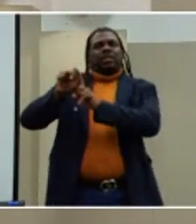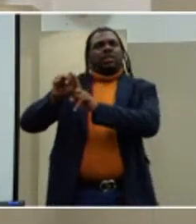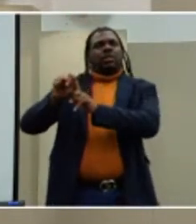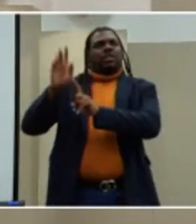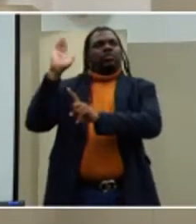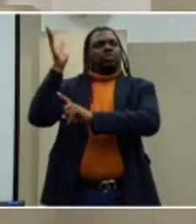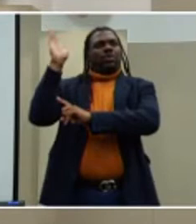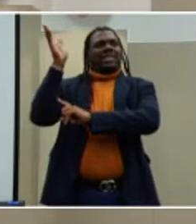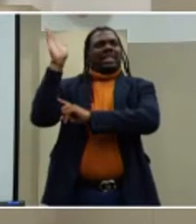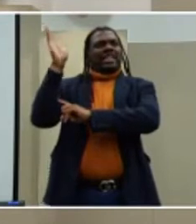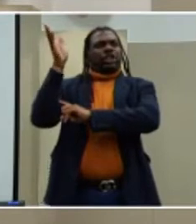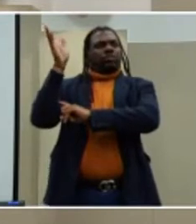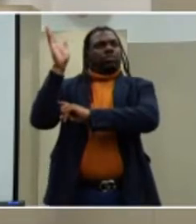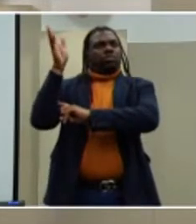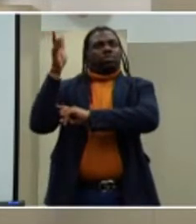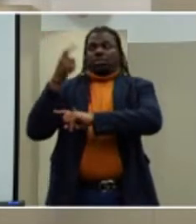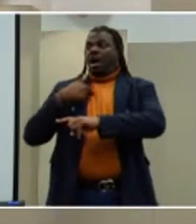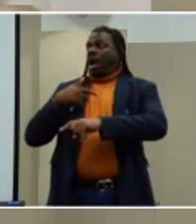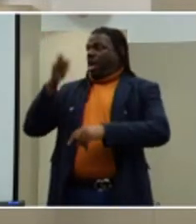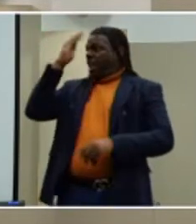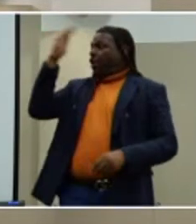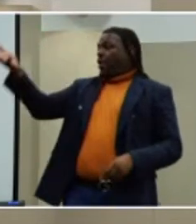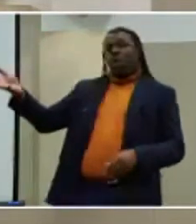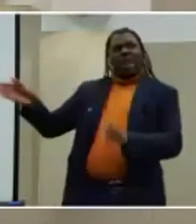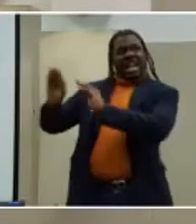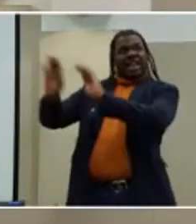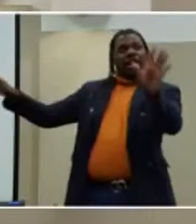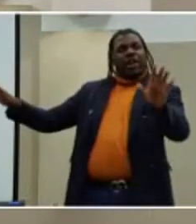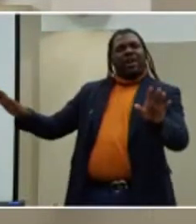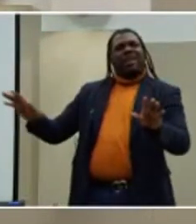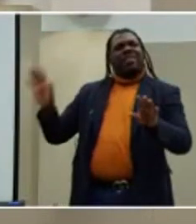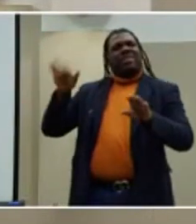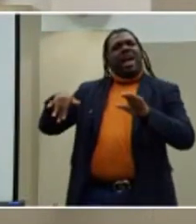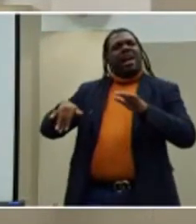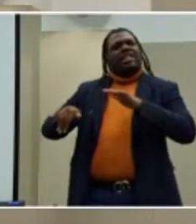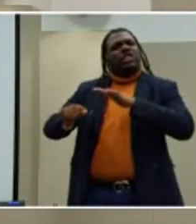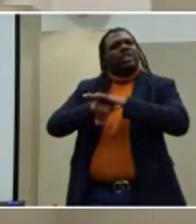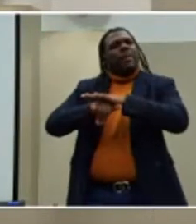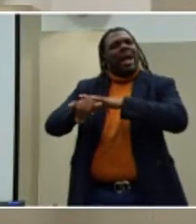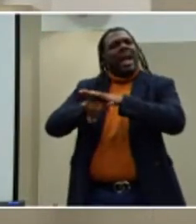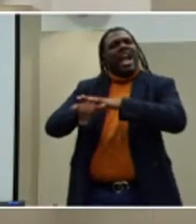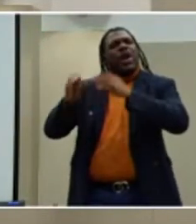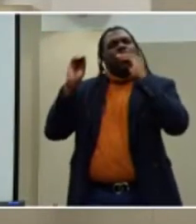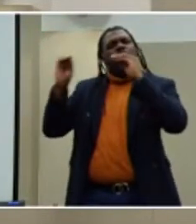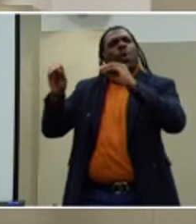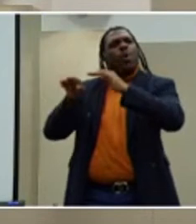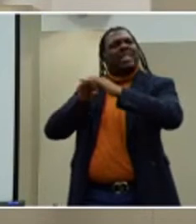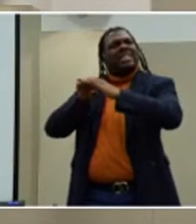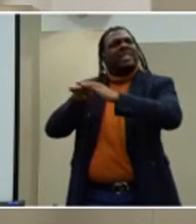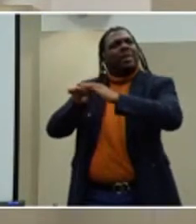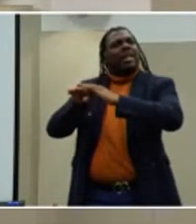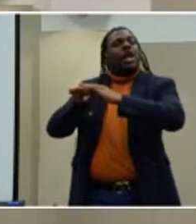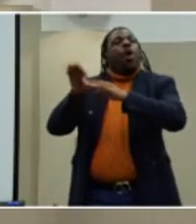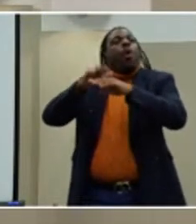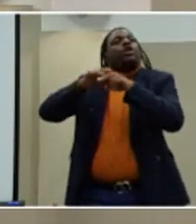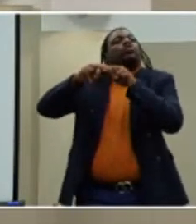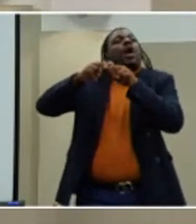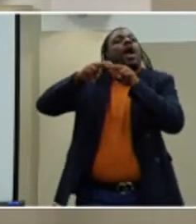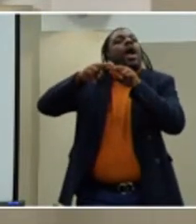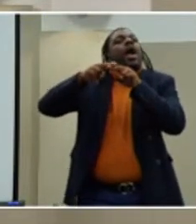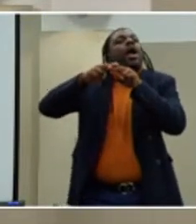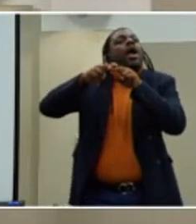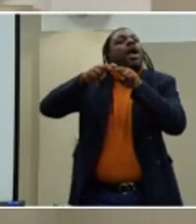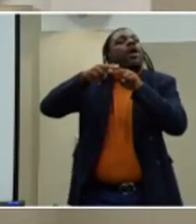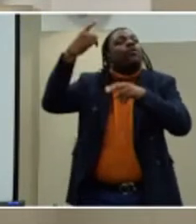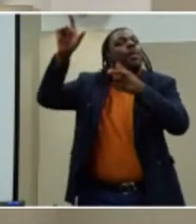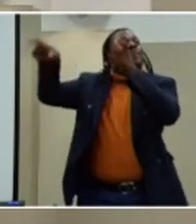and we made clear to him, or I made clear to him, that the Metro subway had no accessibility on the trains